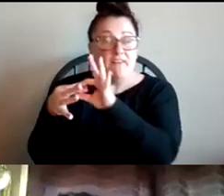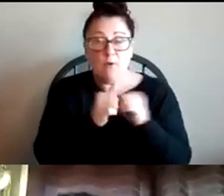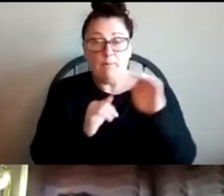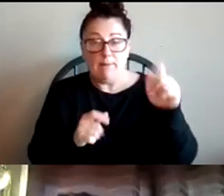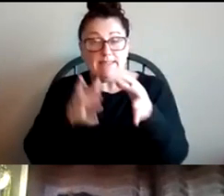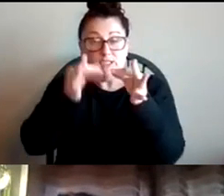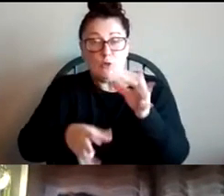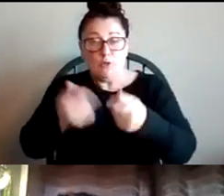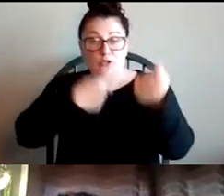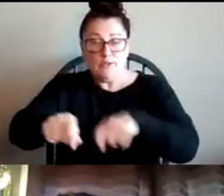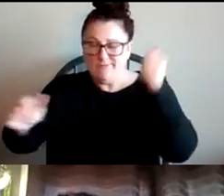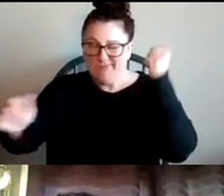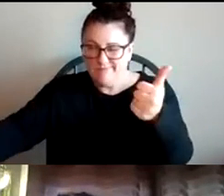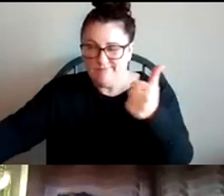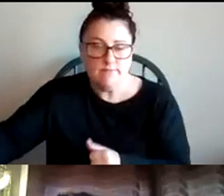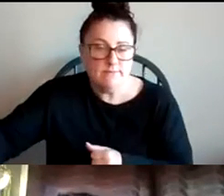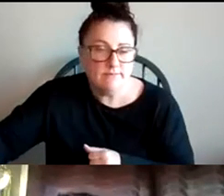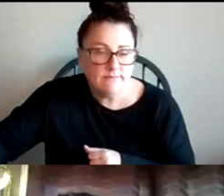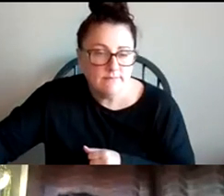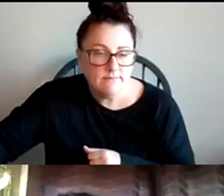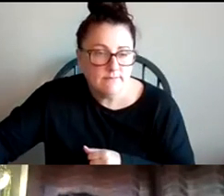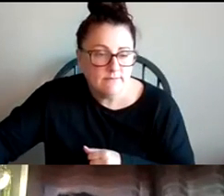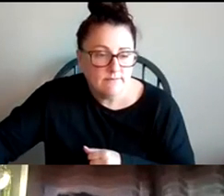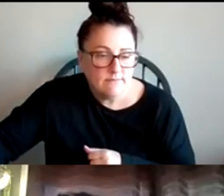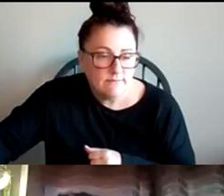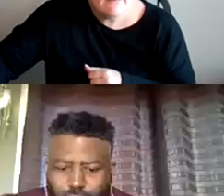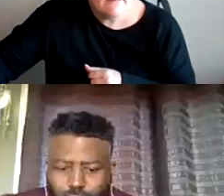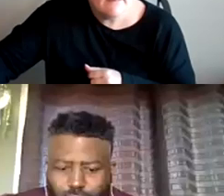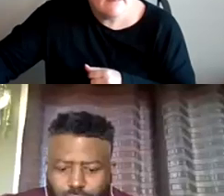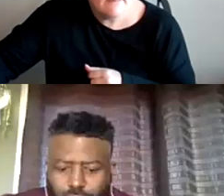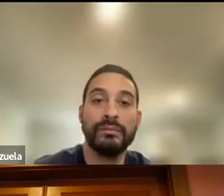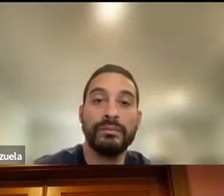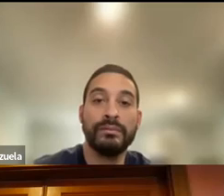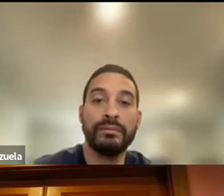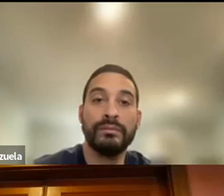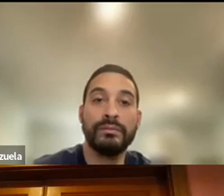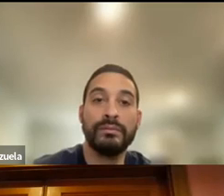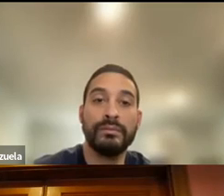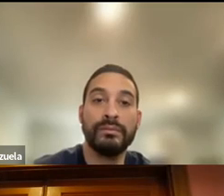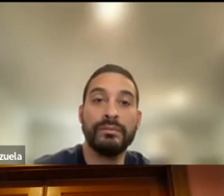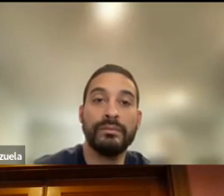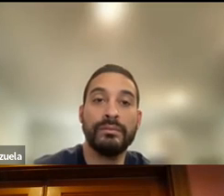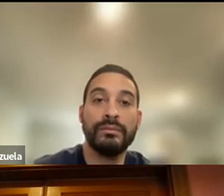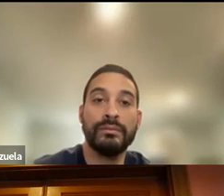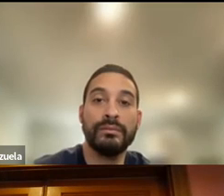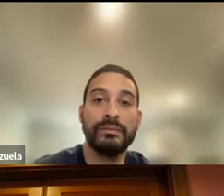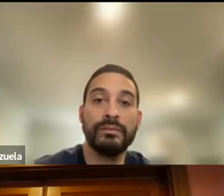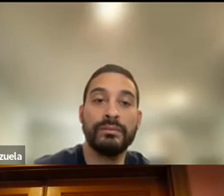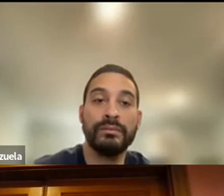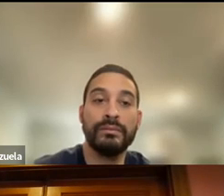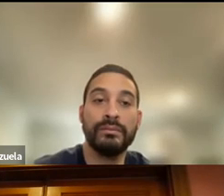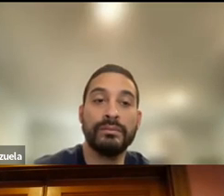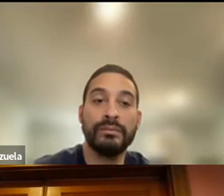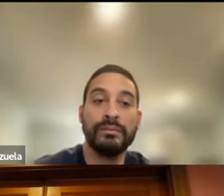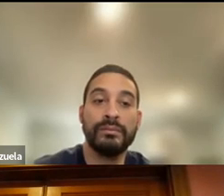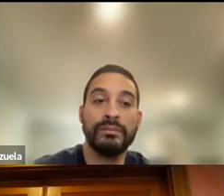BPS. Let us know if you're a student and from what school, or if you're an alum, an educator, a